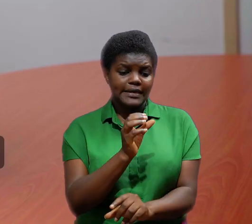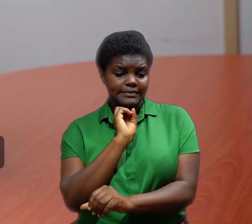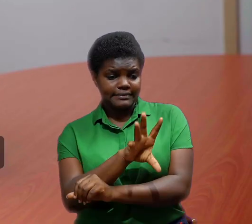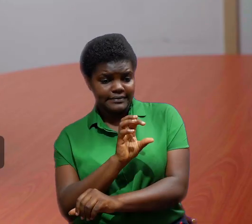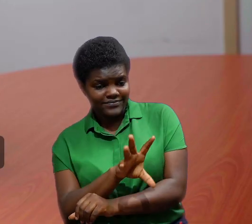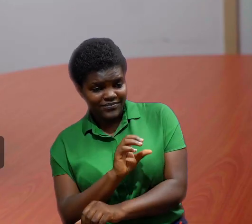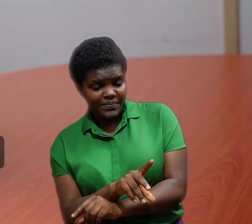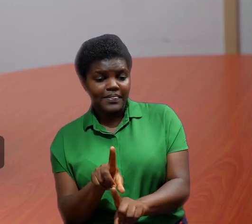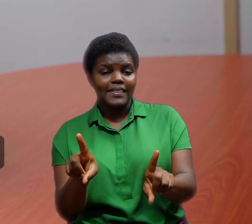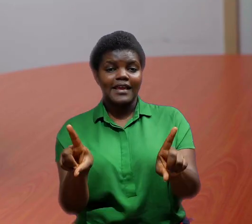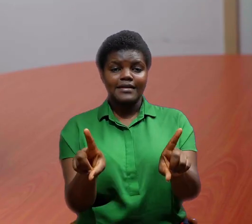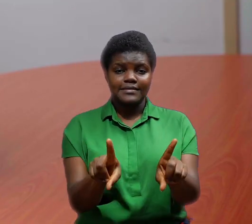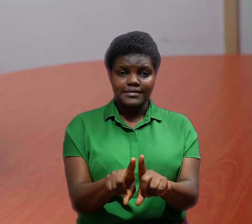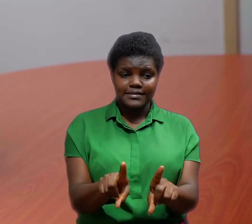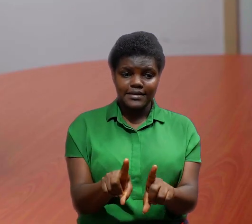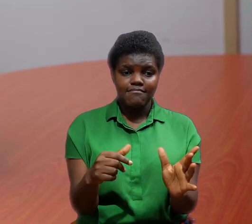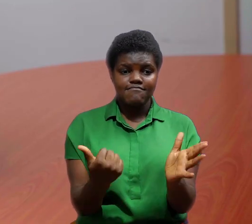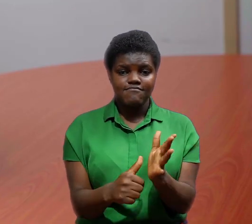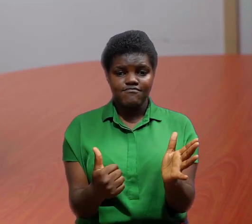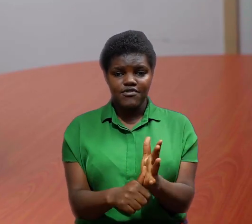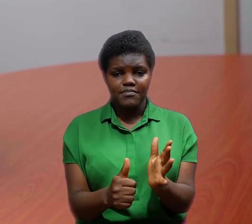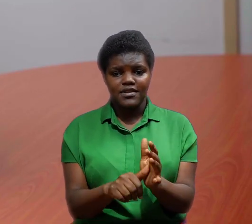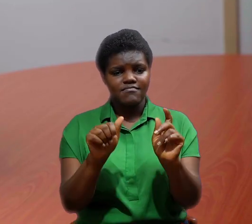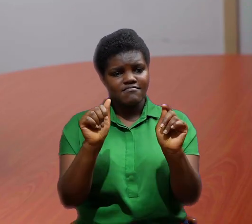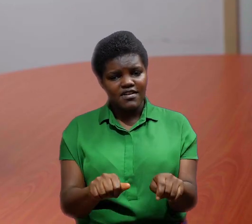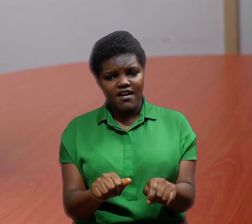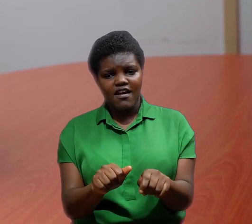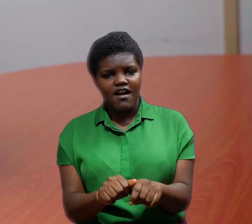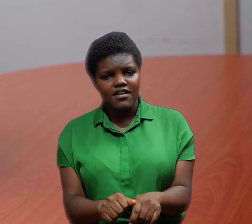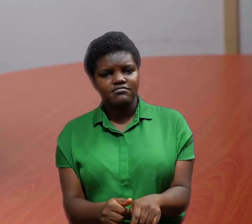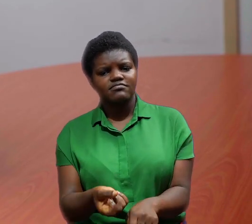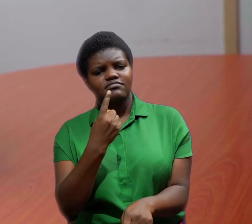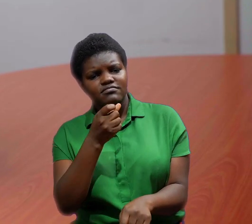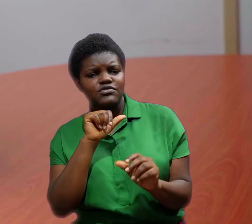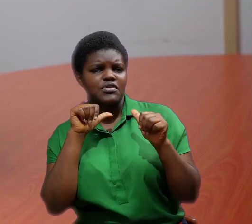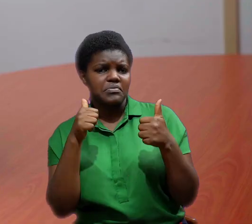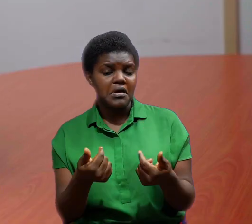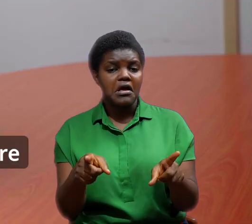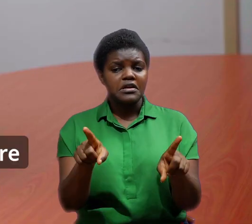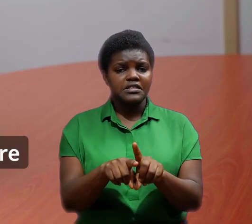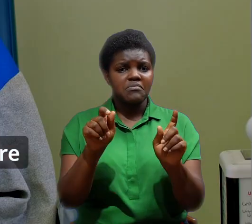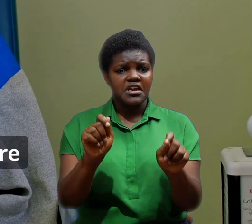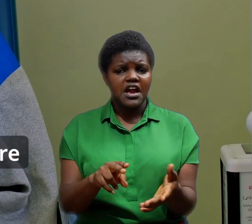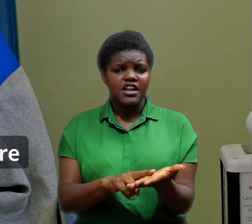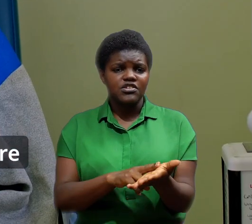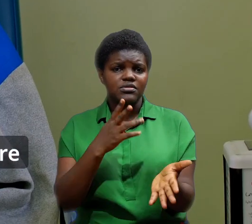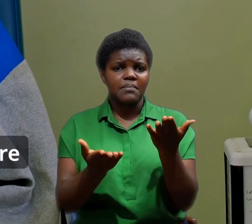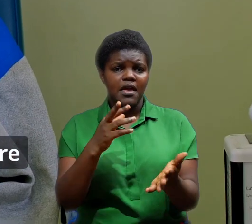medical advice, and the problem can be rectified by either